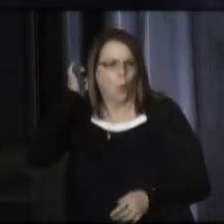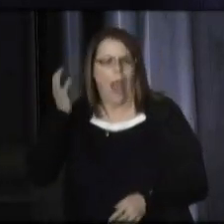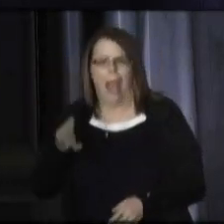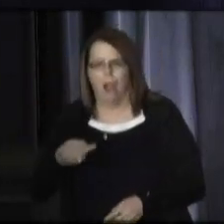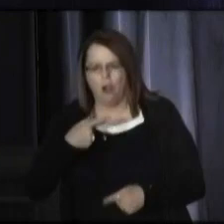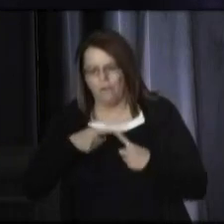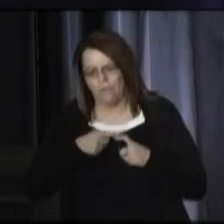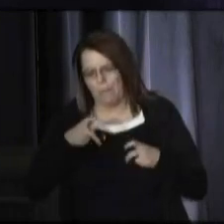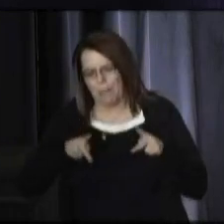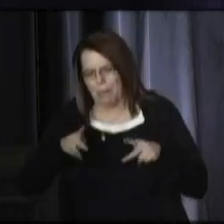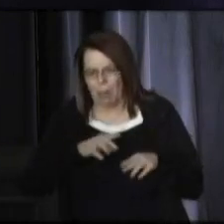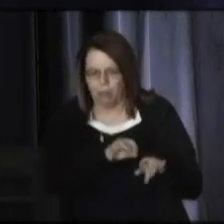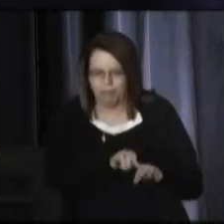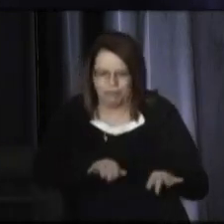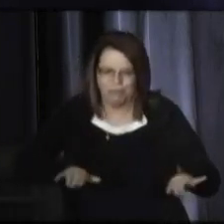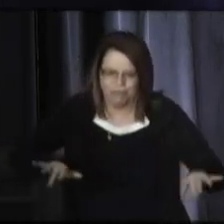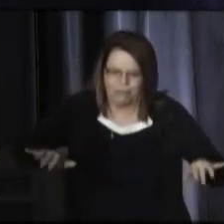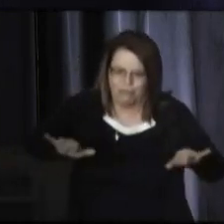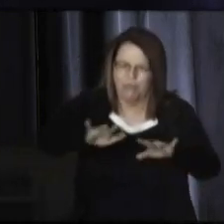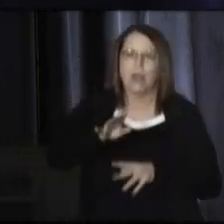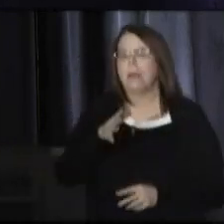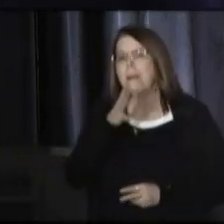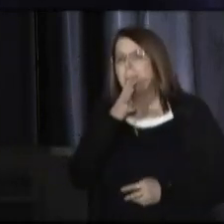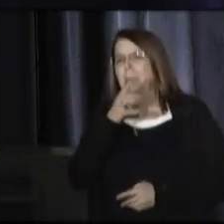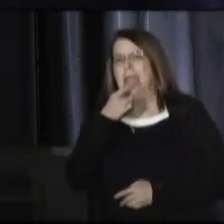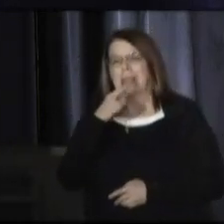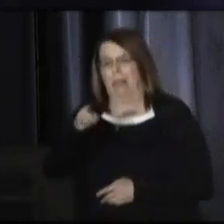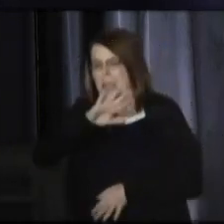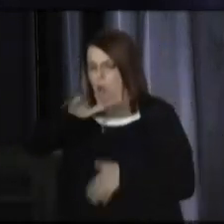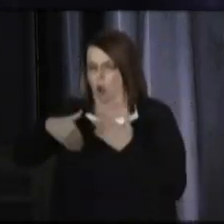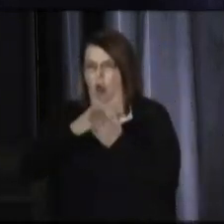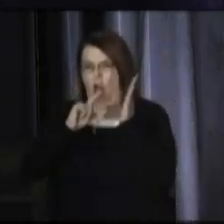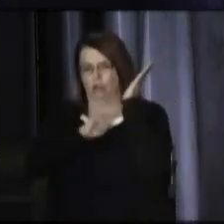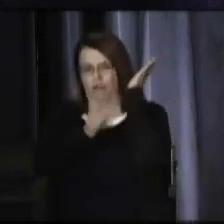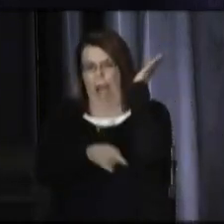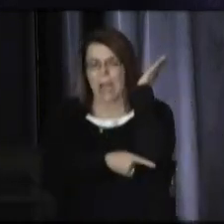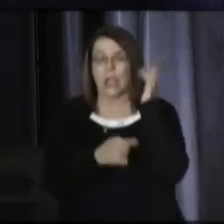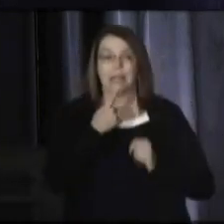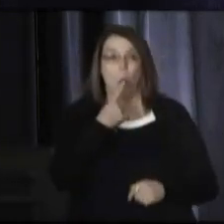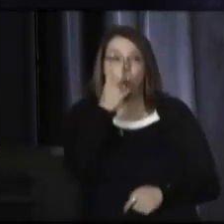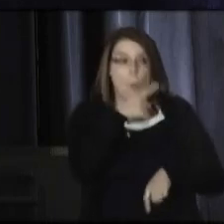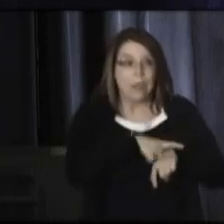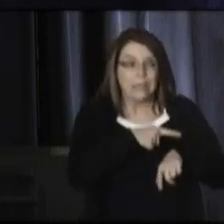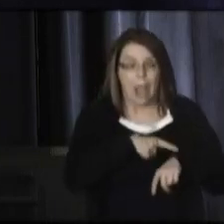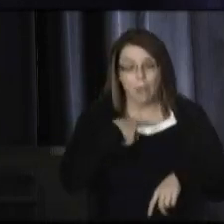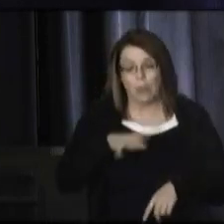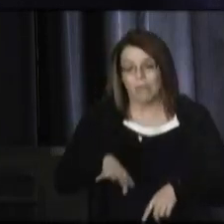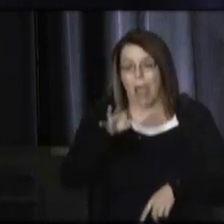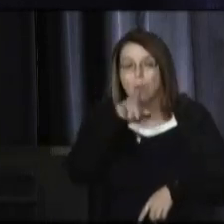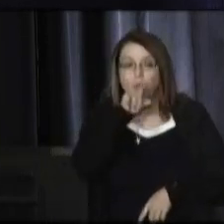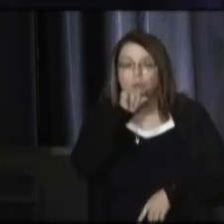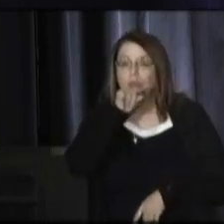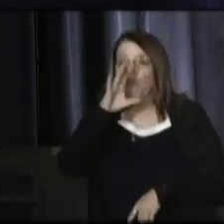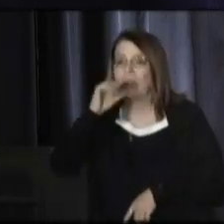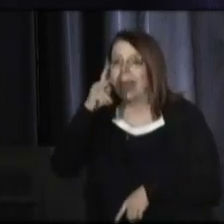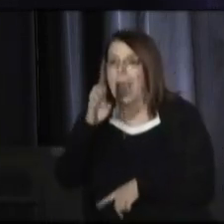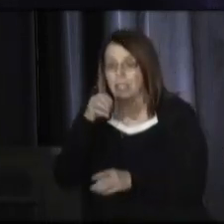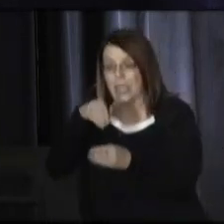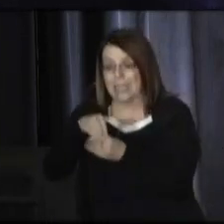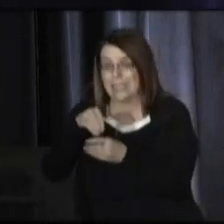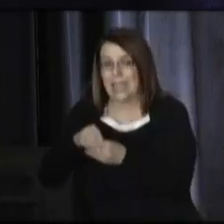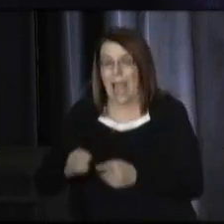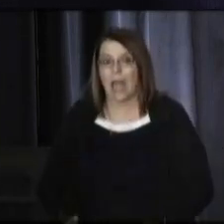things. There was a sign on the fence that said, fine for dumping, but English had no authority here. And the dirt was mountained with